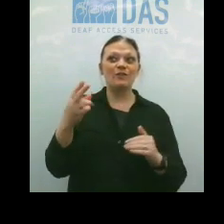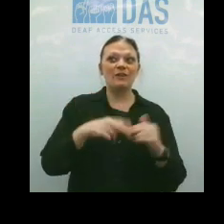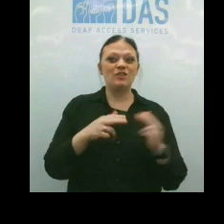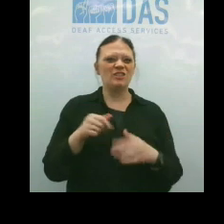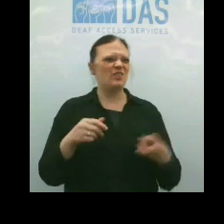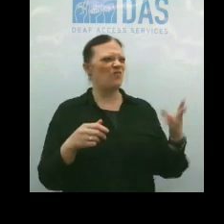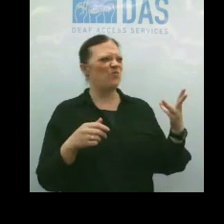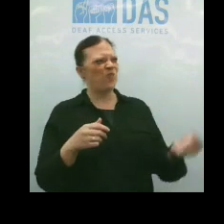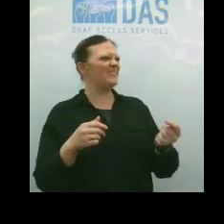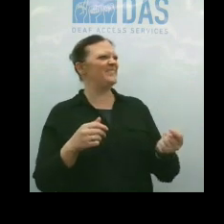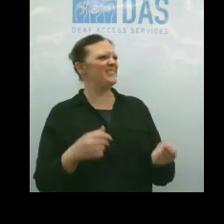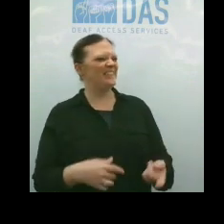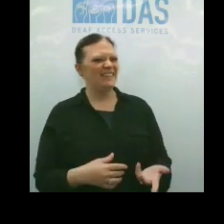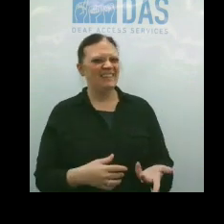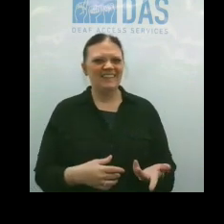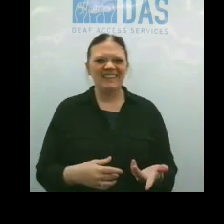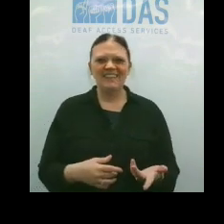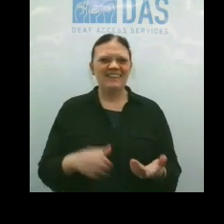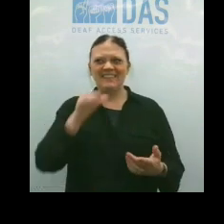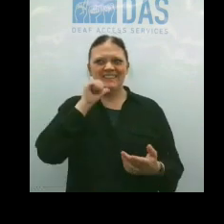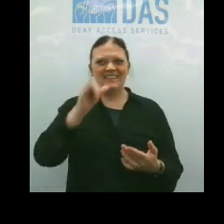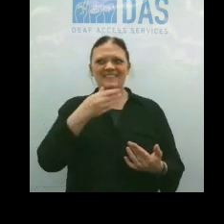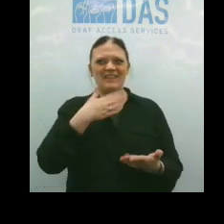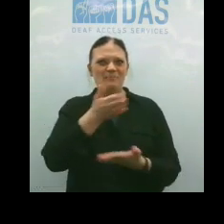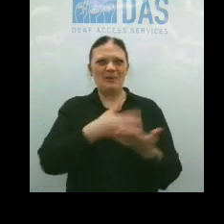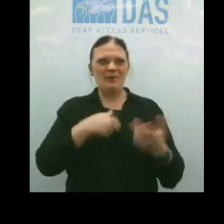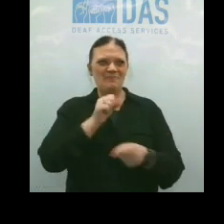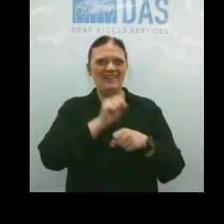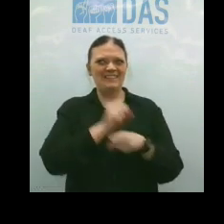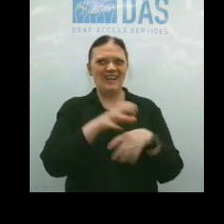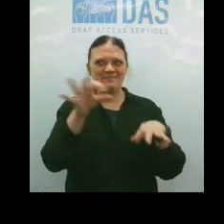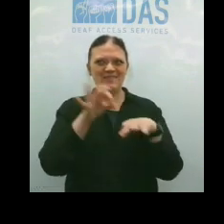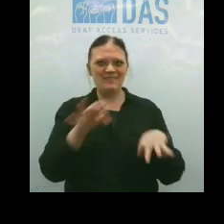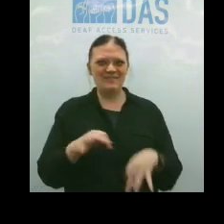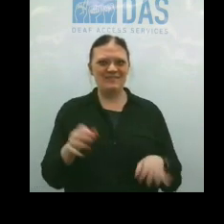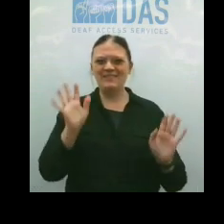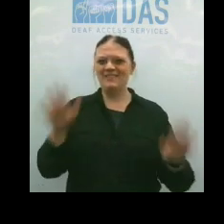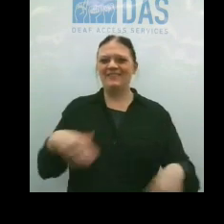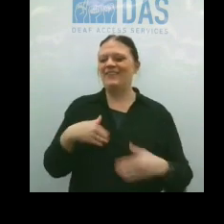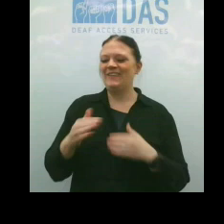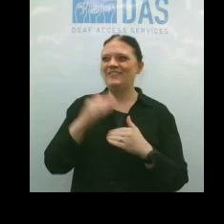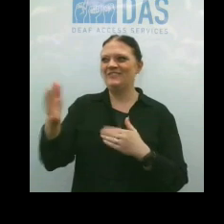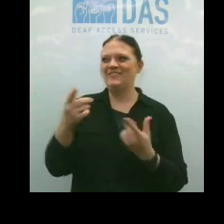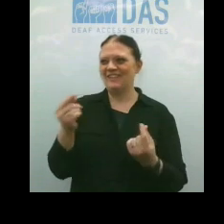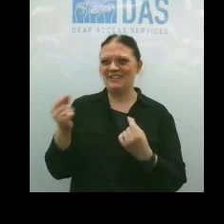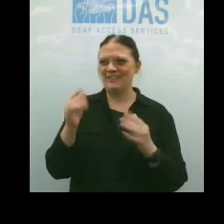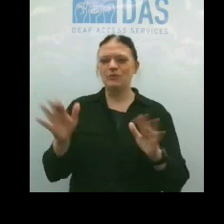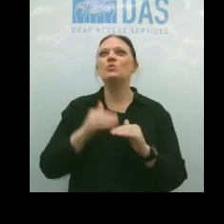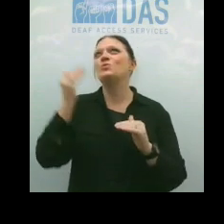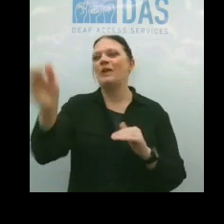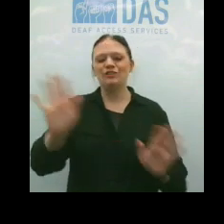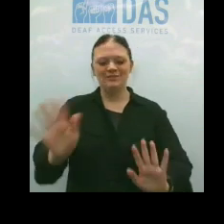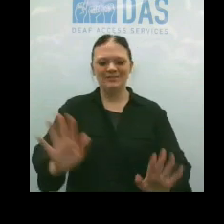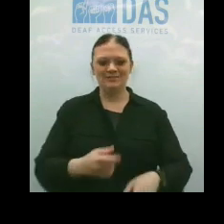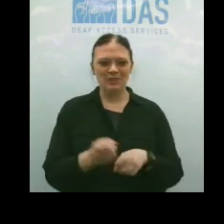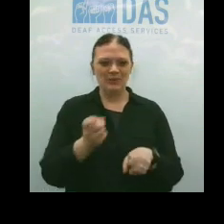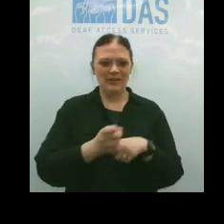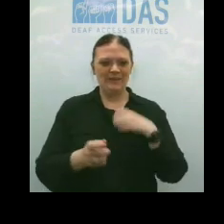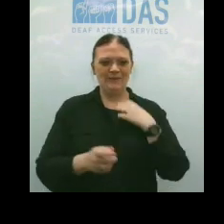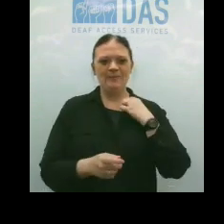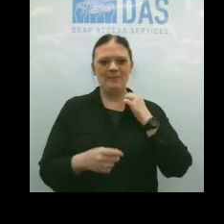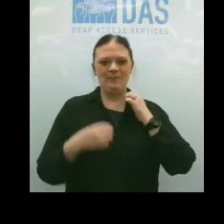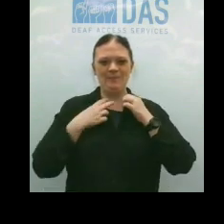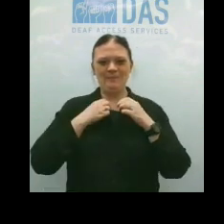But I want to. She's got That's too. not part of my job She's got description. too much to do. She has too much to do.